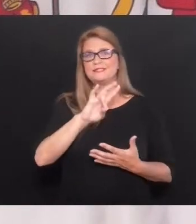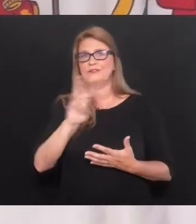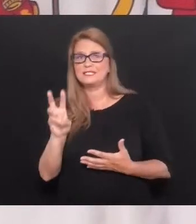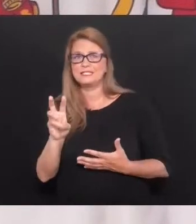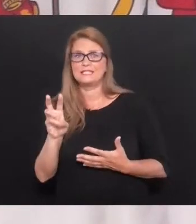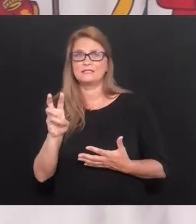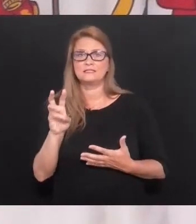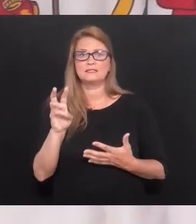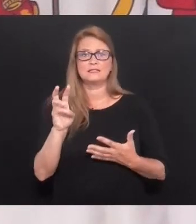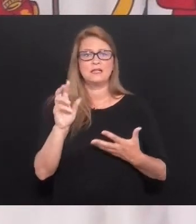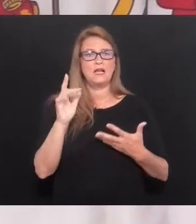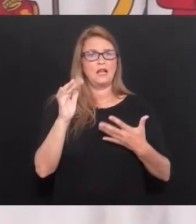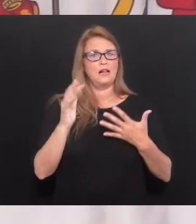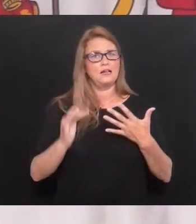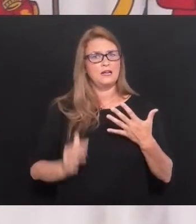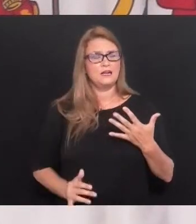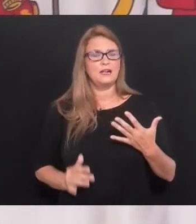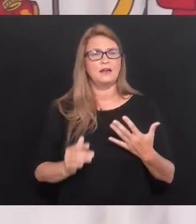76.